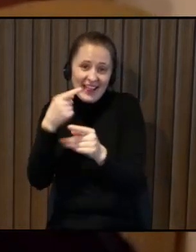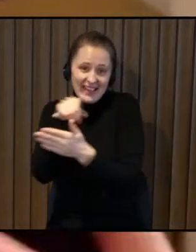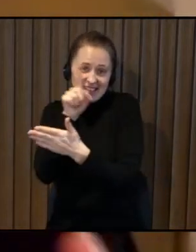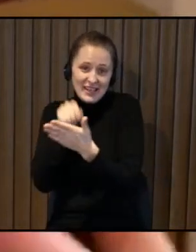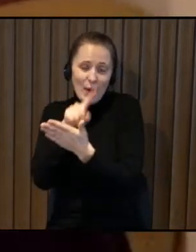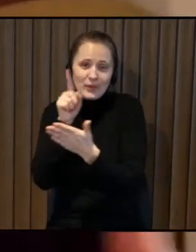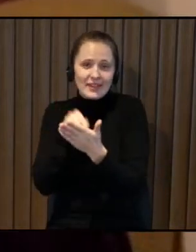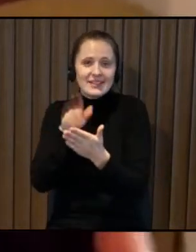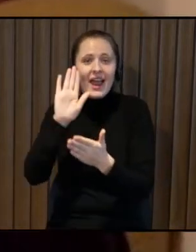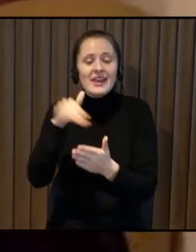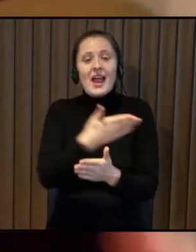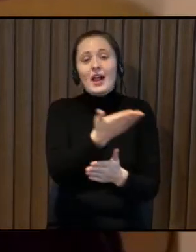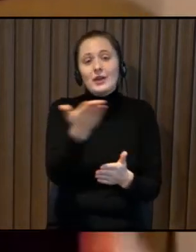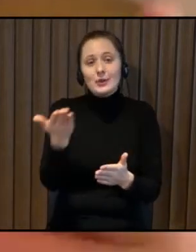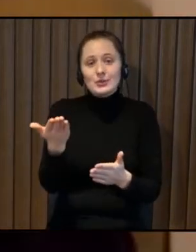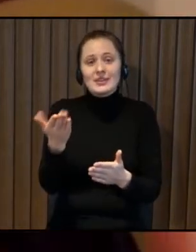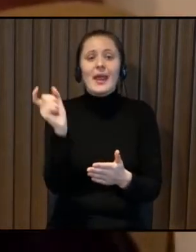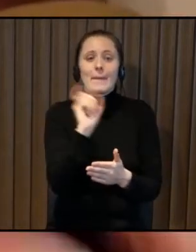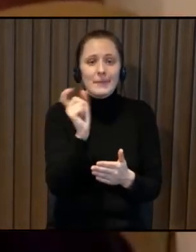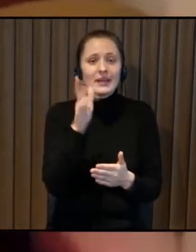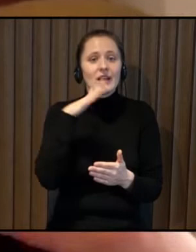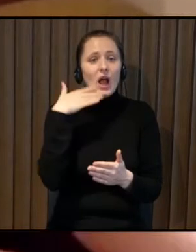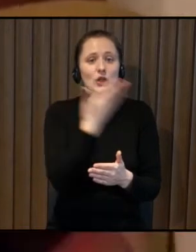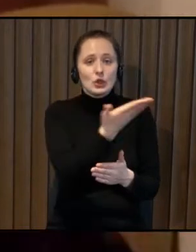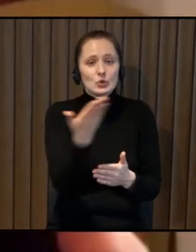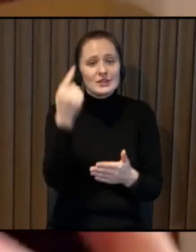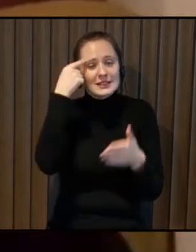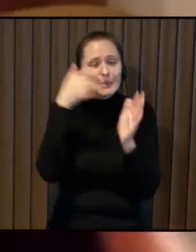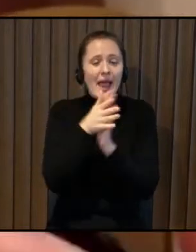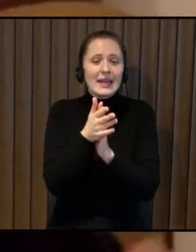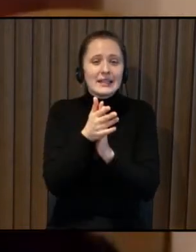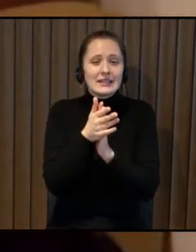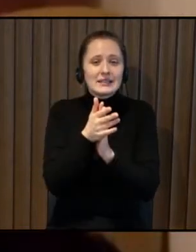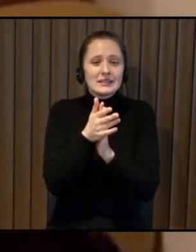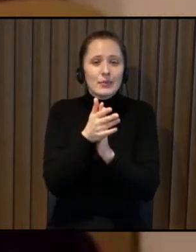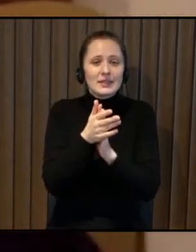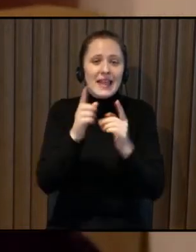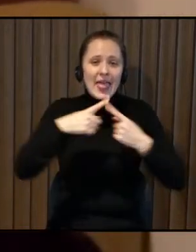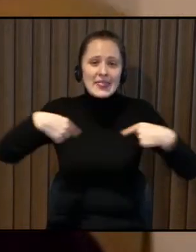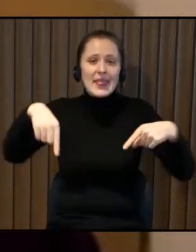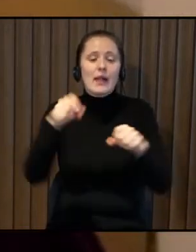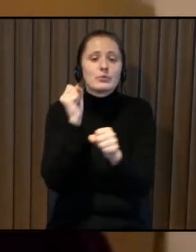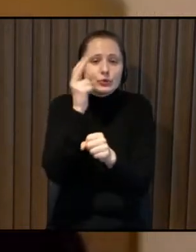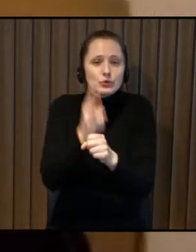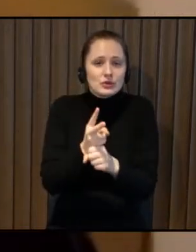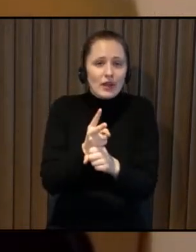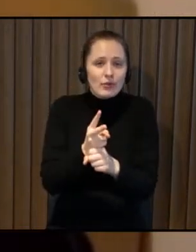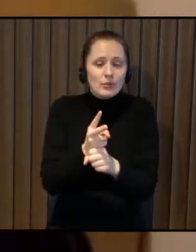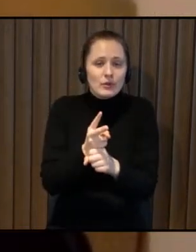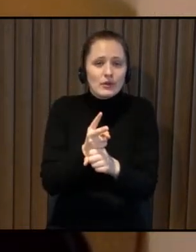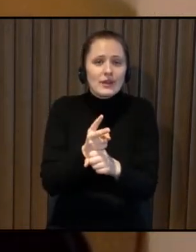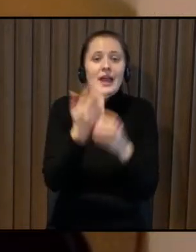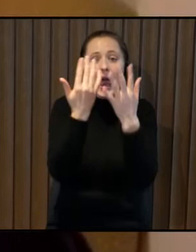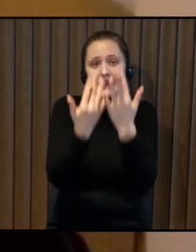a person asked a question to another one, where do you plug in your computer? Then he or